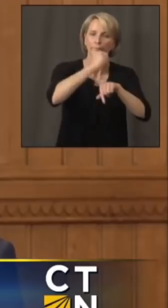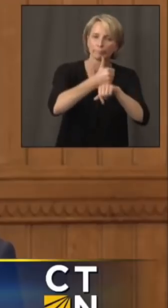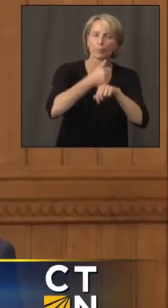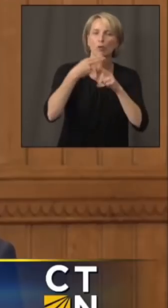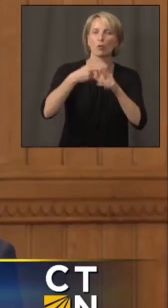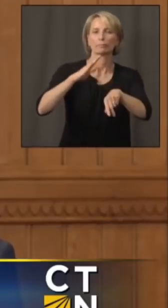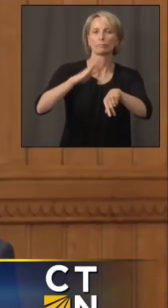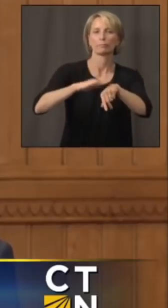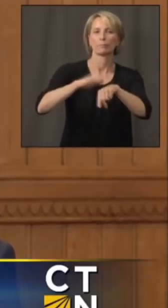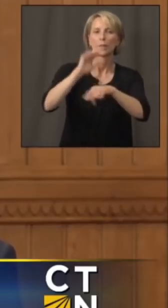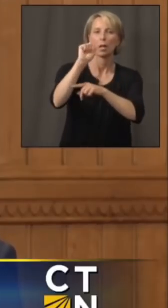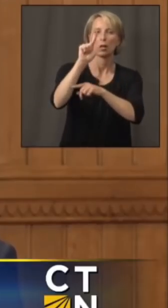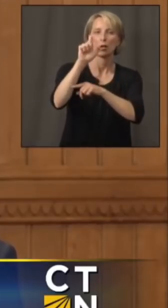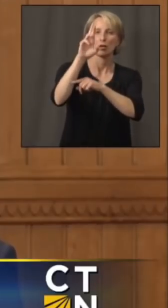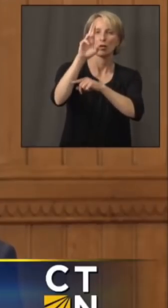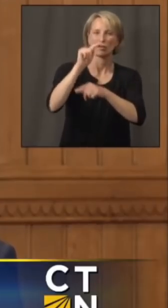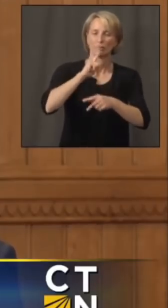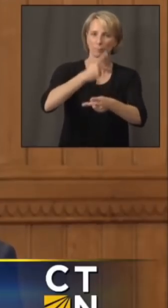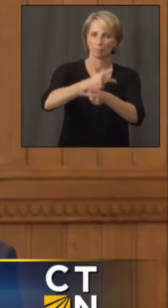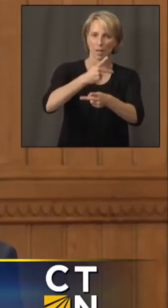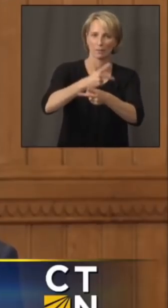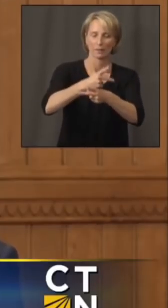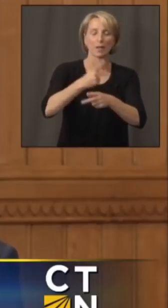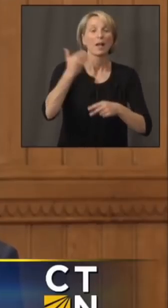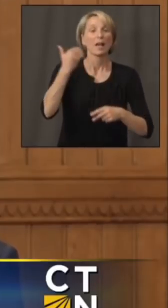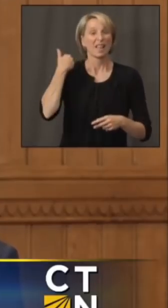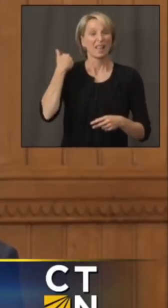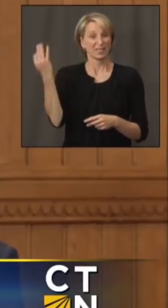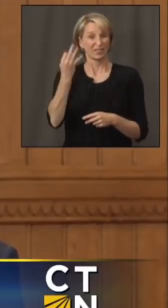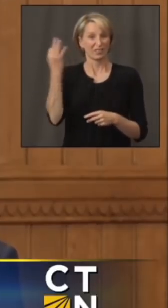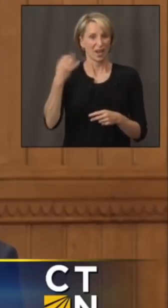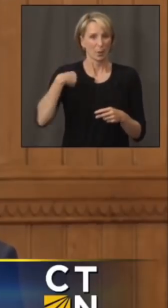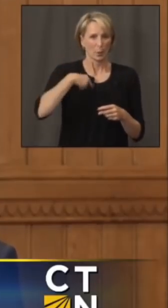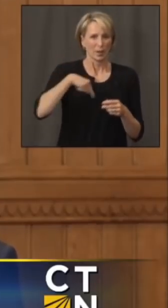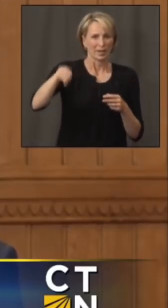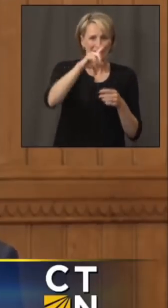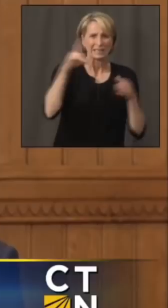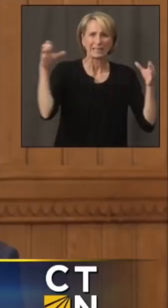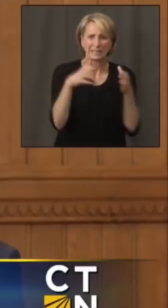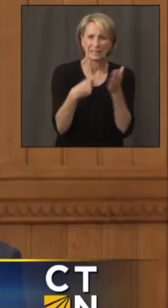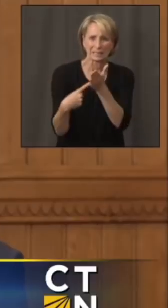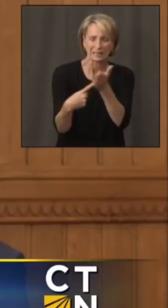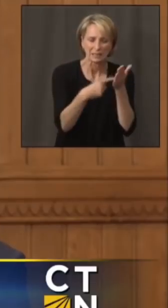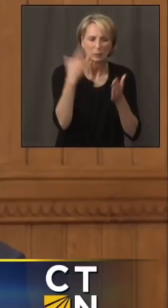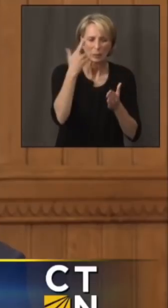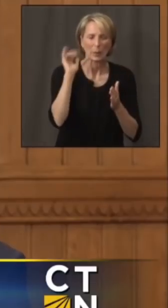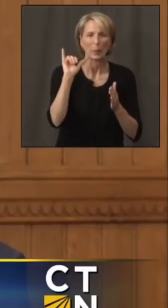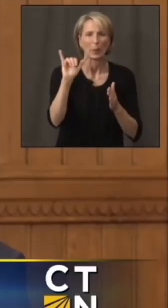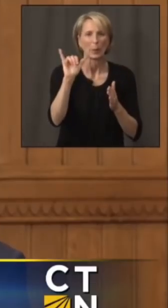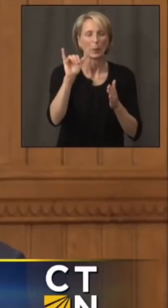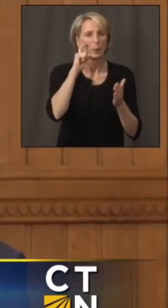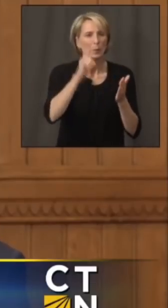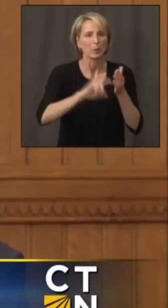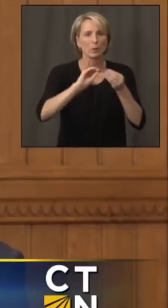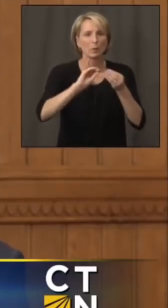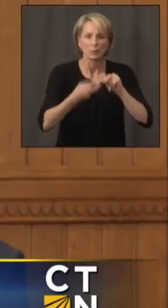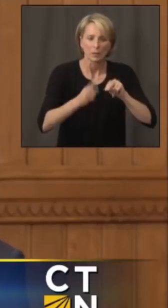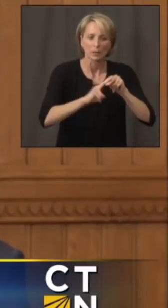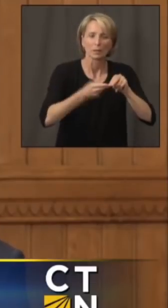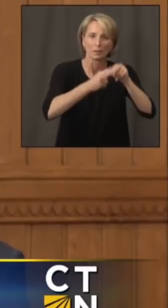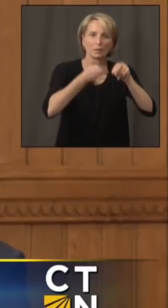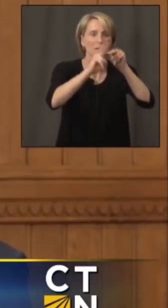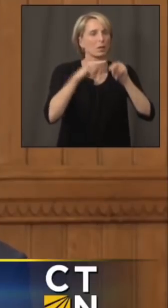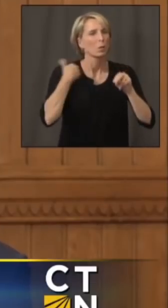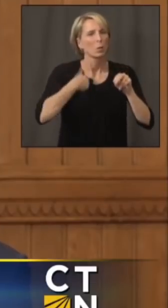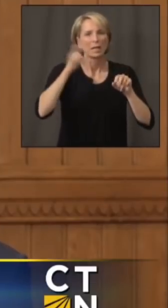the Department of Public Health on Friday, that we were seeing enough to know that we wanted to get the word out more aggressively about what we were seeing and the actions that we wanted